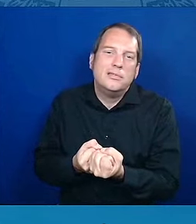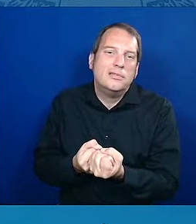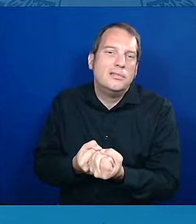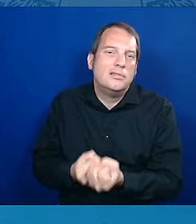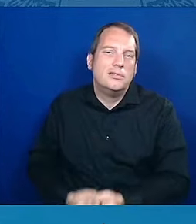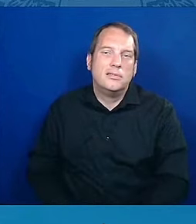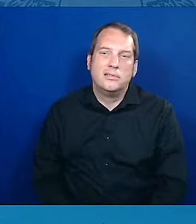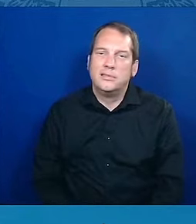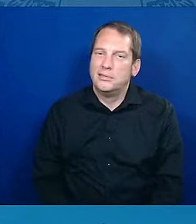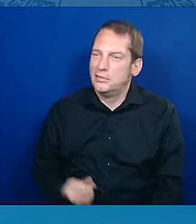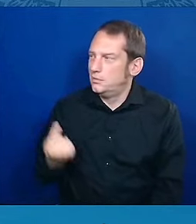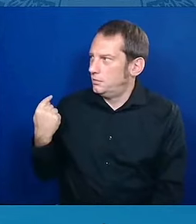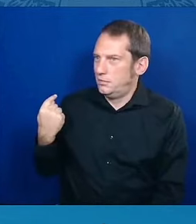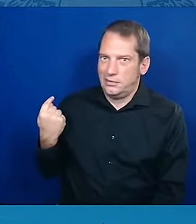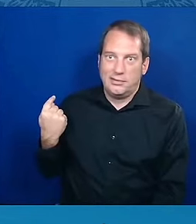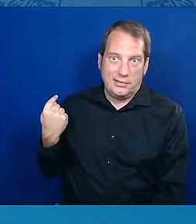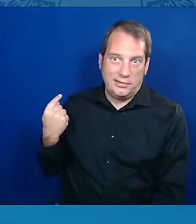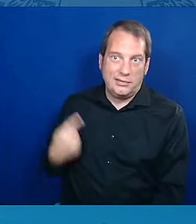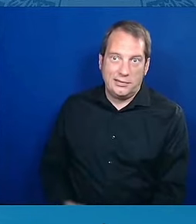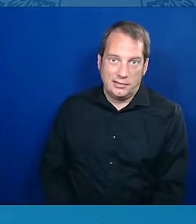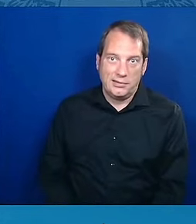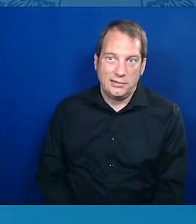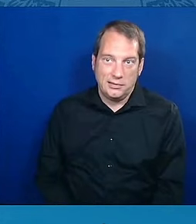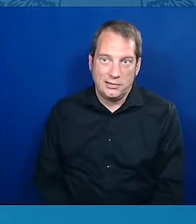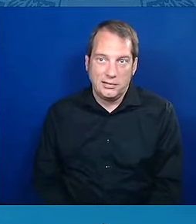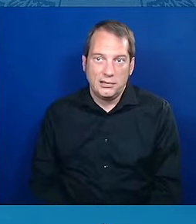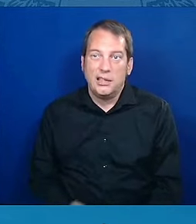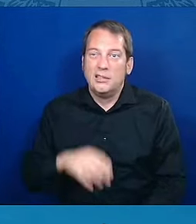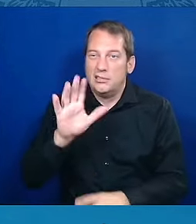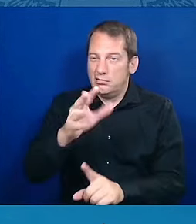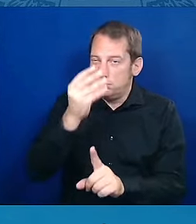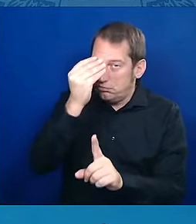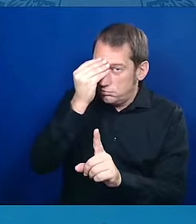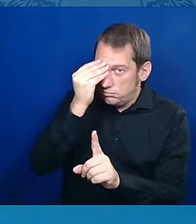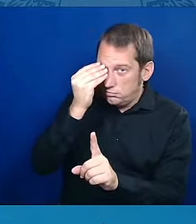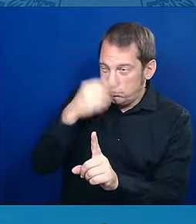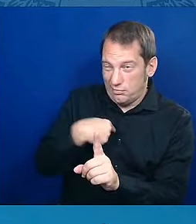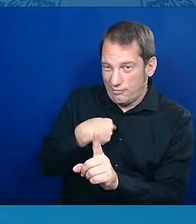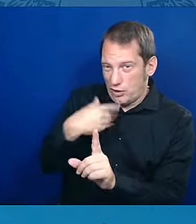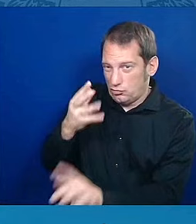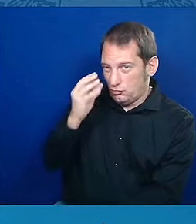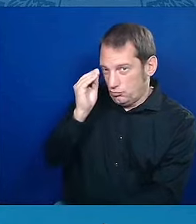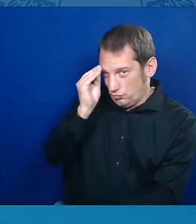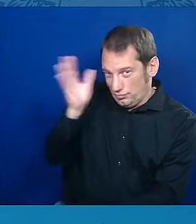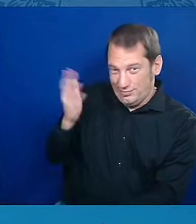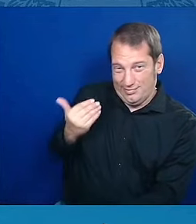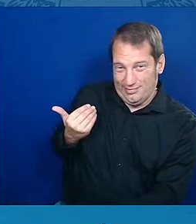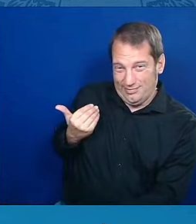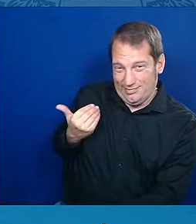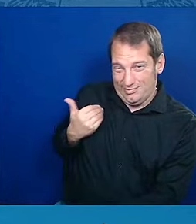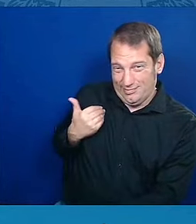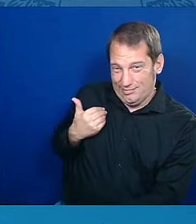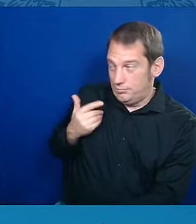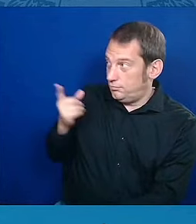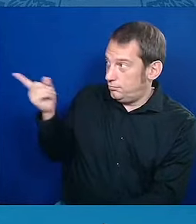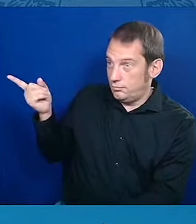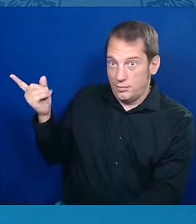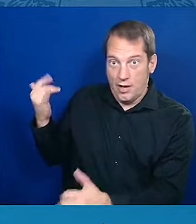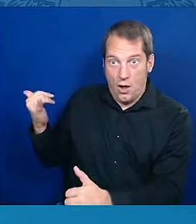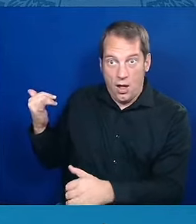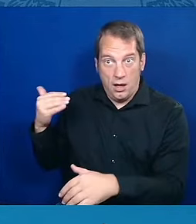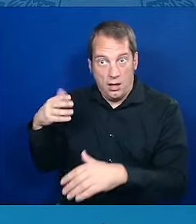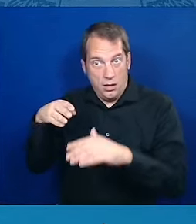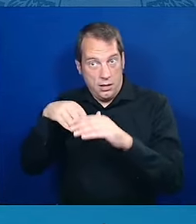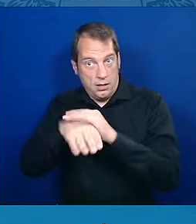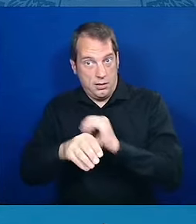I told her earlier that her entry into the race has electrified this race